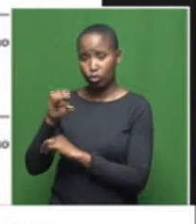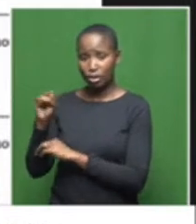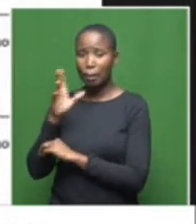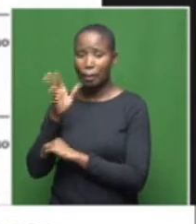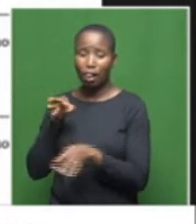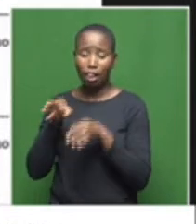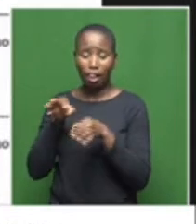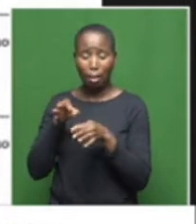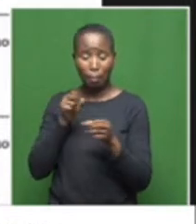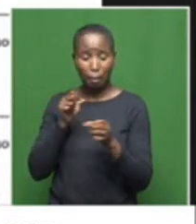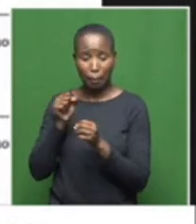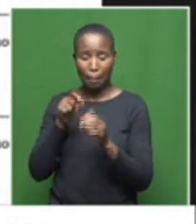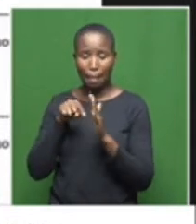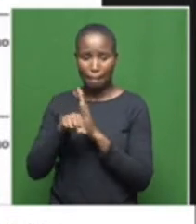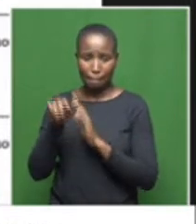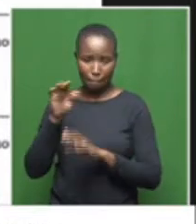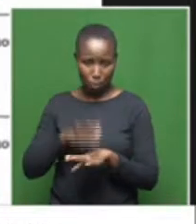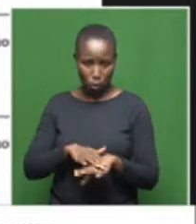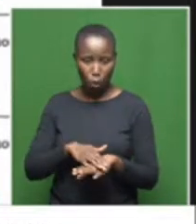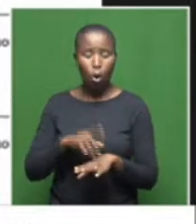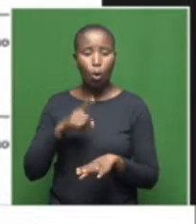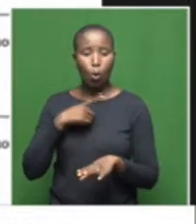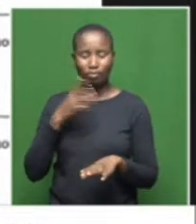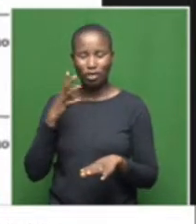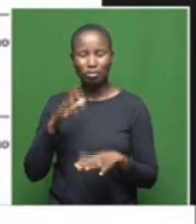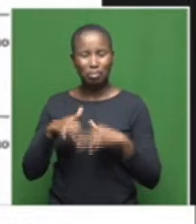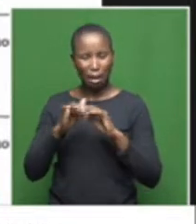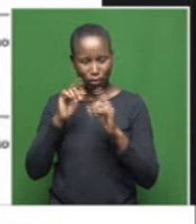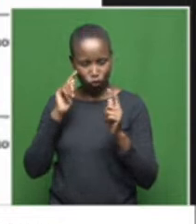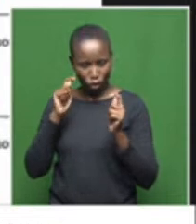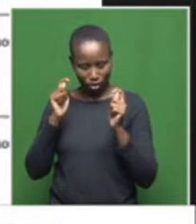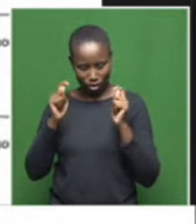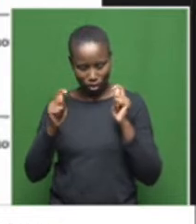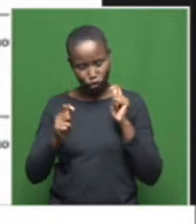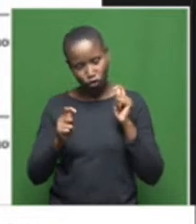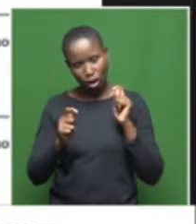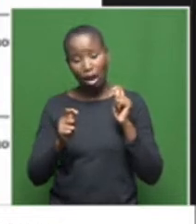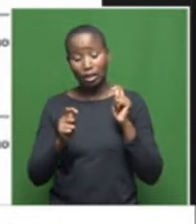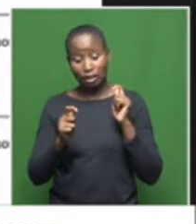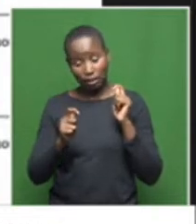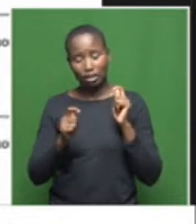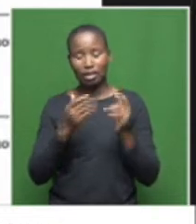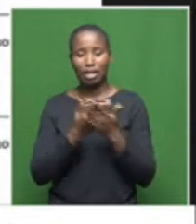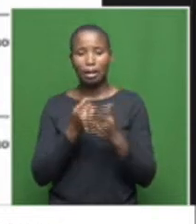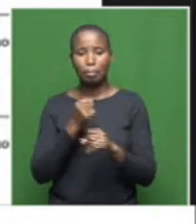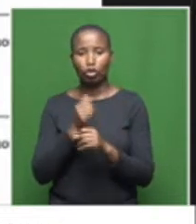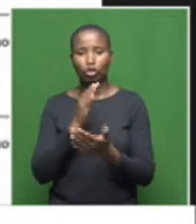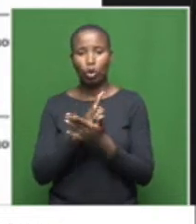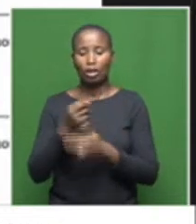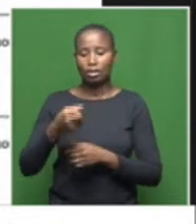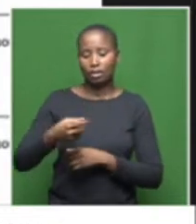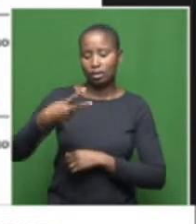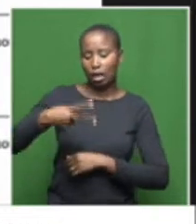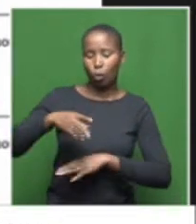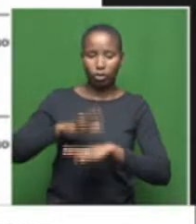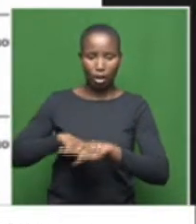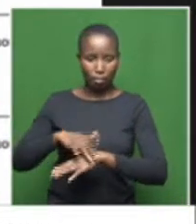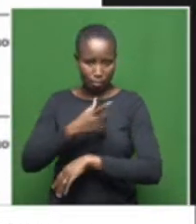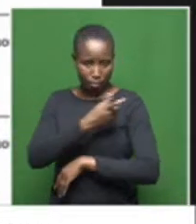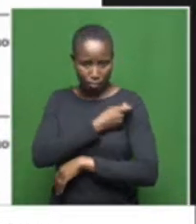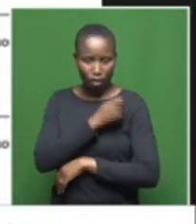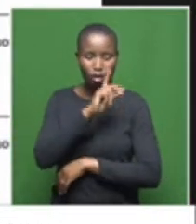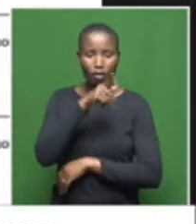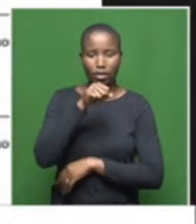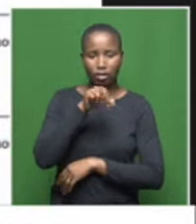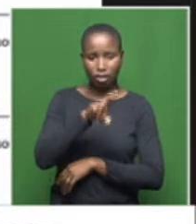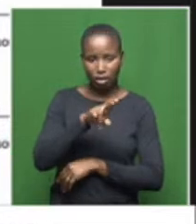some changes so that which entail that the time frames for the second doses of Pfizer and the